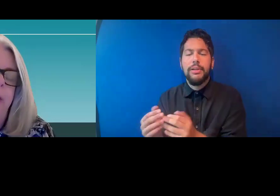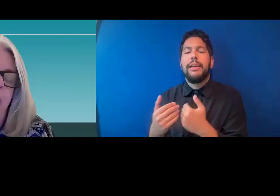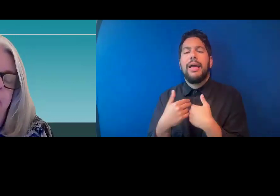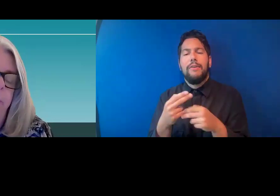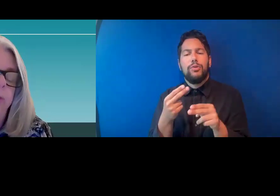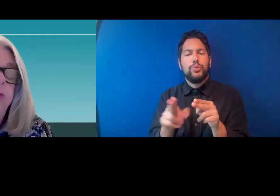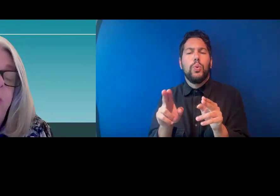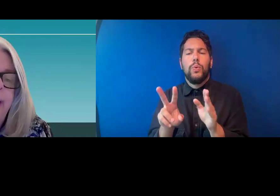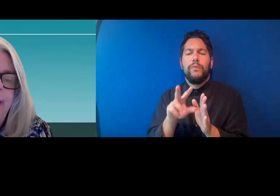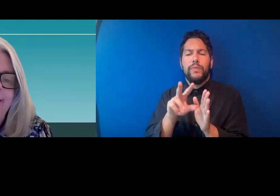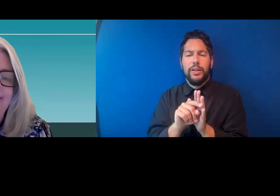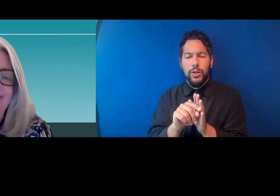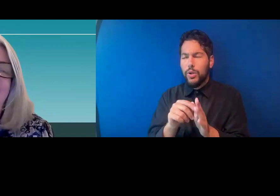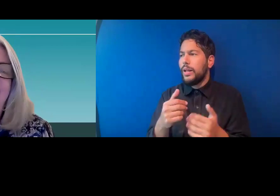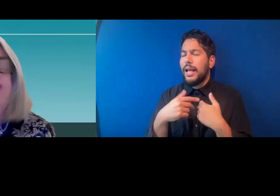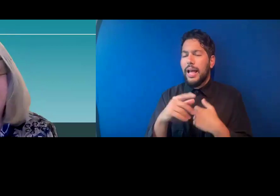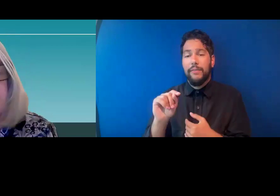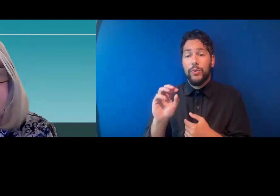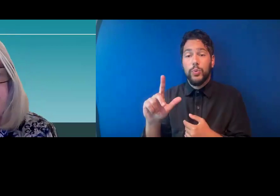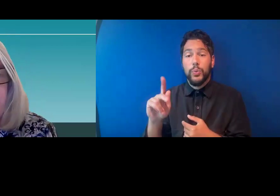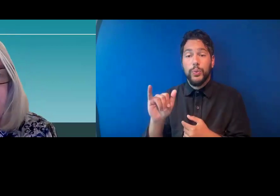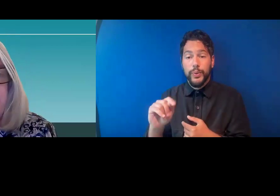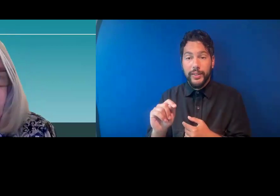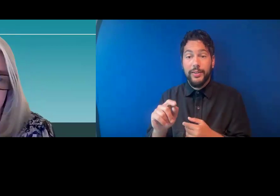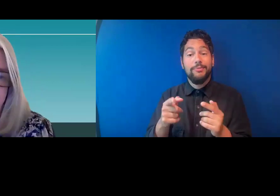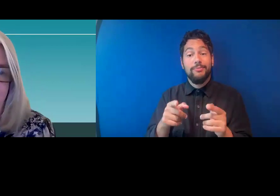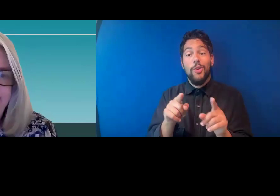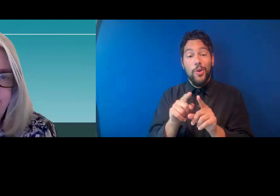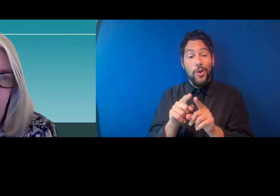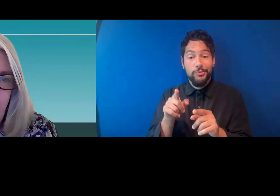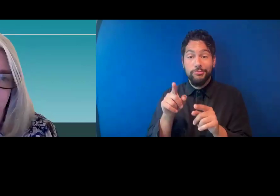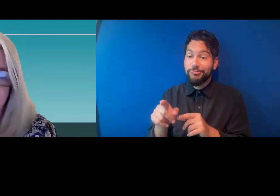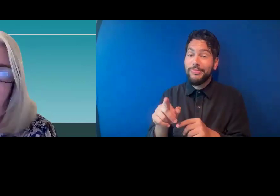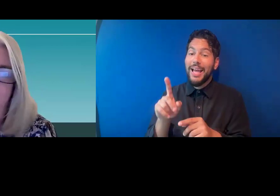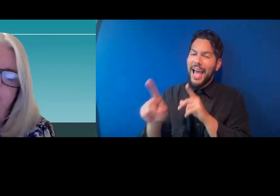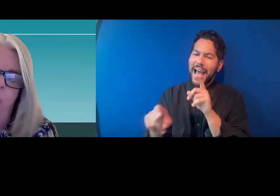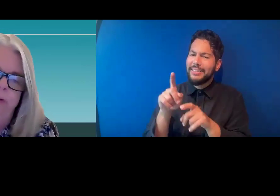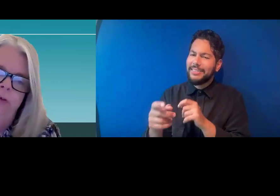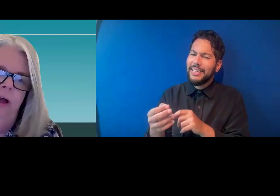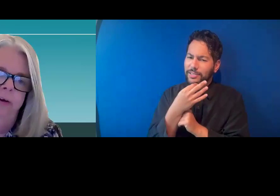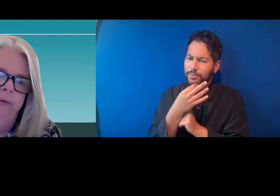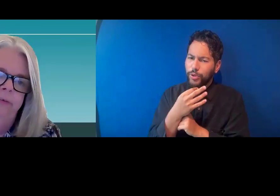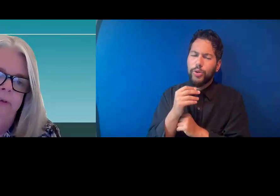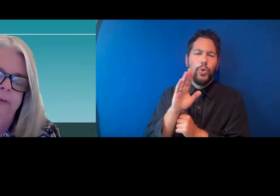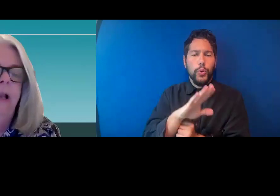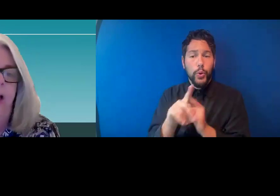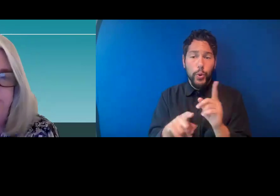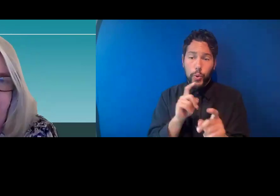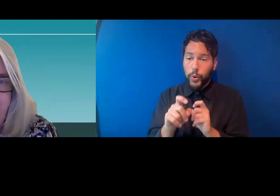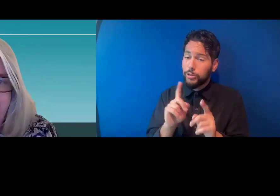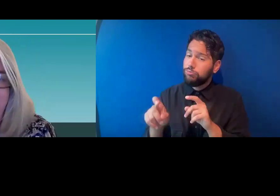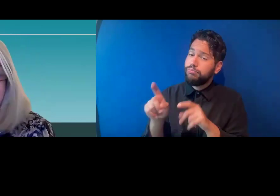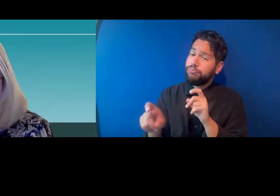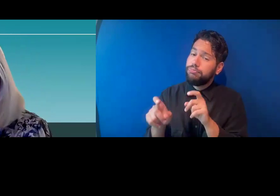videos with toolkits. You can also do an Ask the Expert, where you can go and have your questions answered in